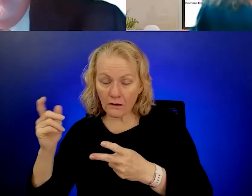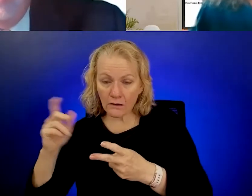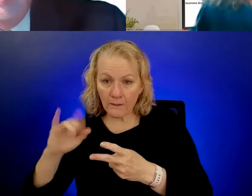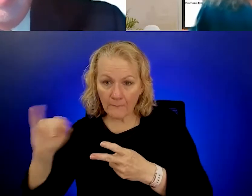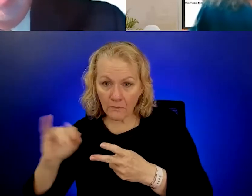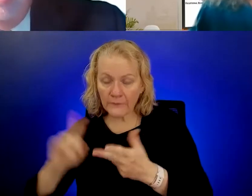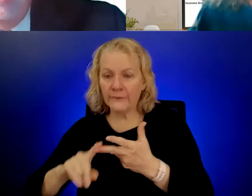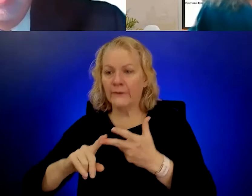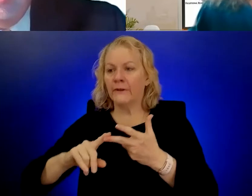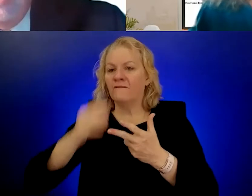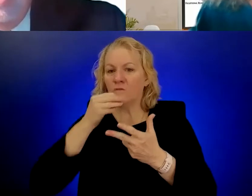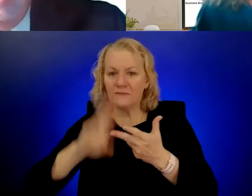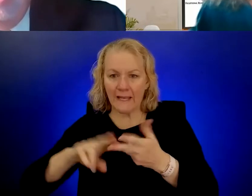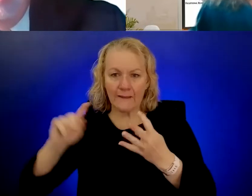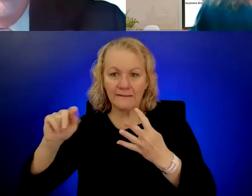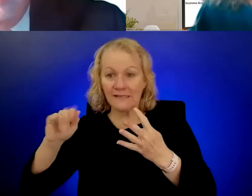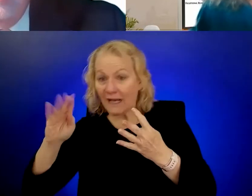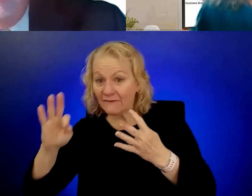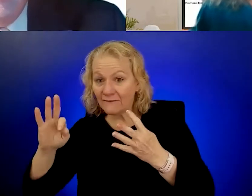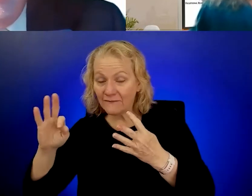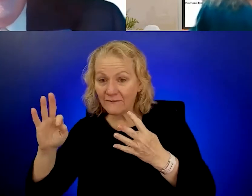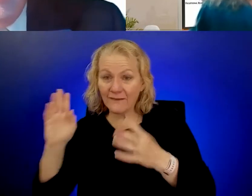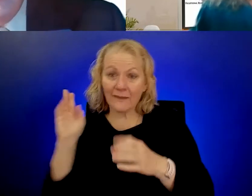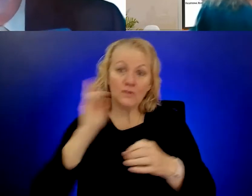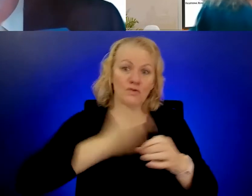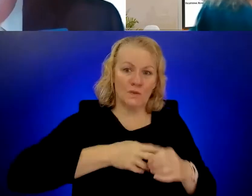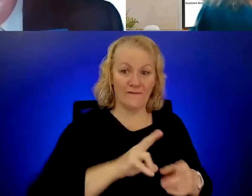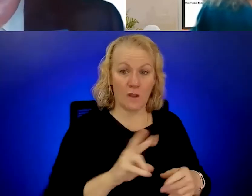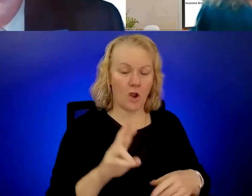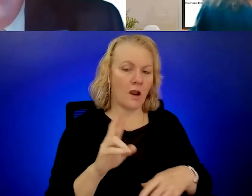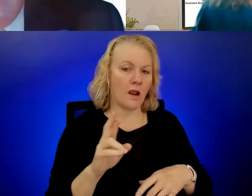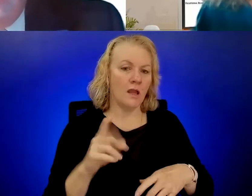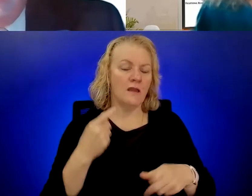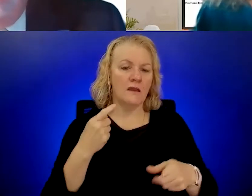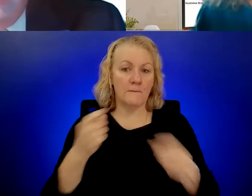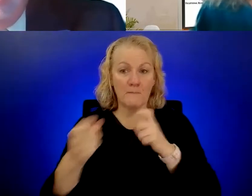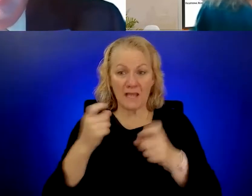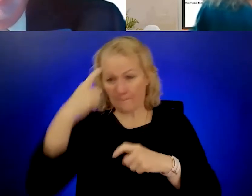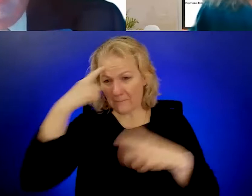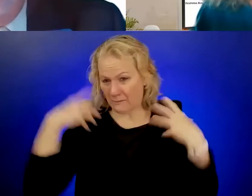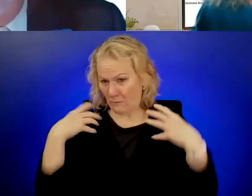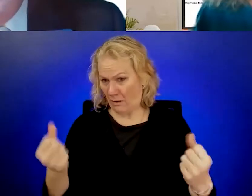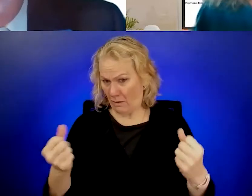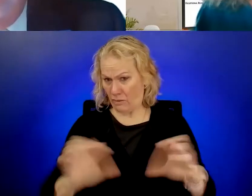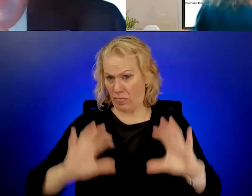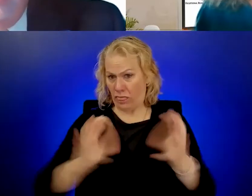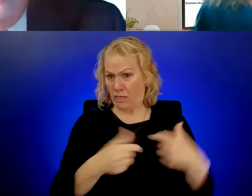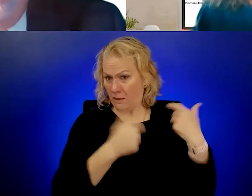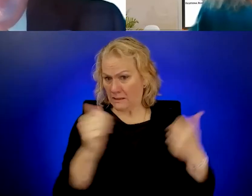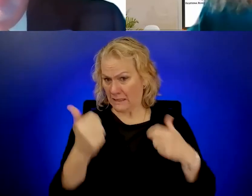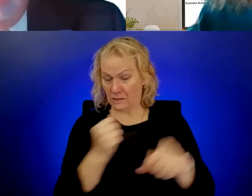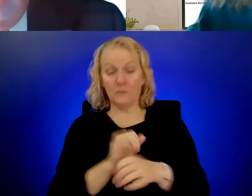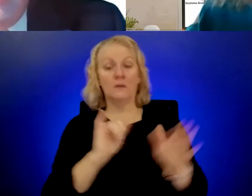TANF, before she was hired by vocational rehab to manage a mental health caseload for the last 10 years. The Lord's work there,